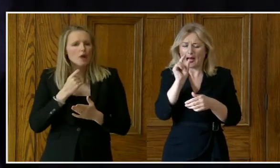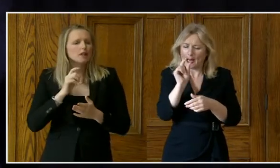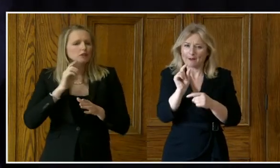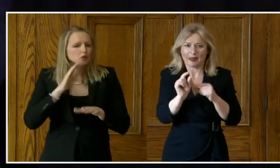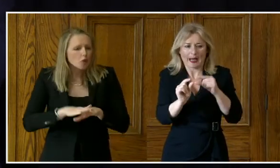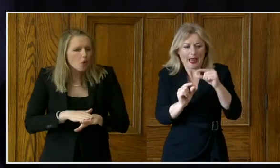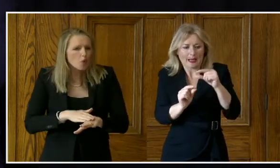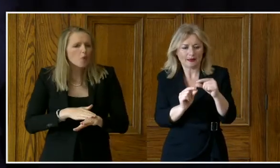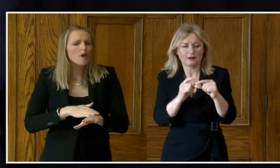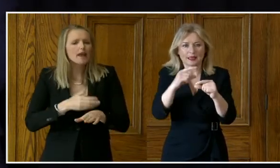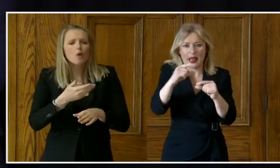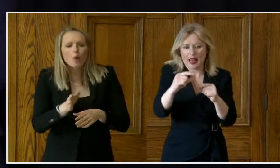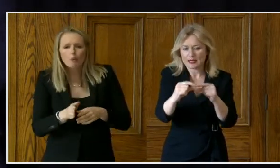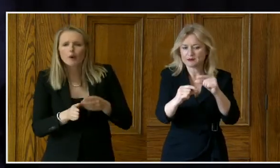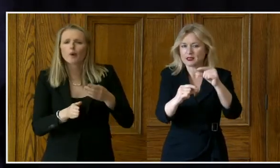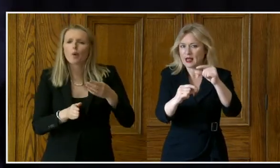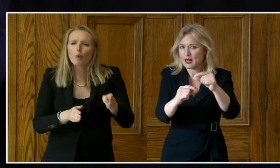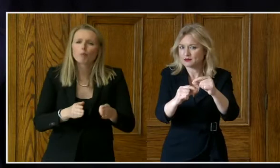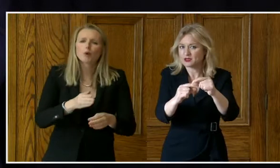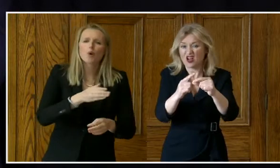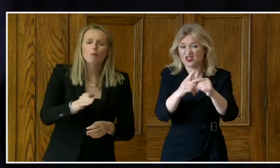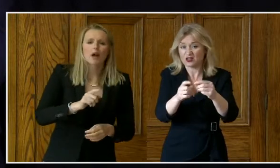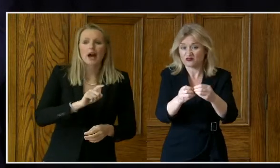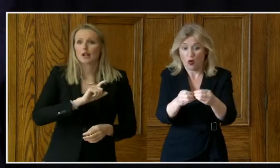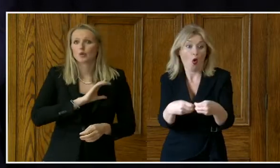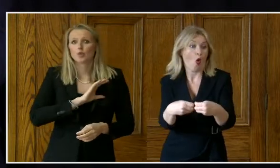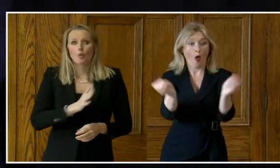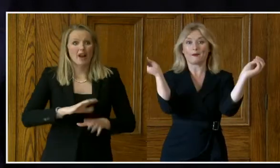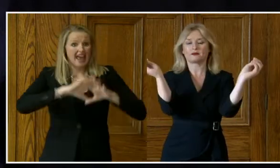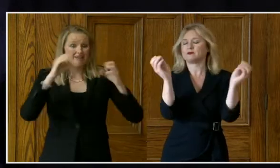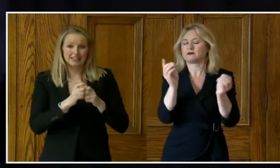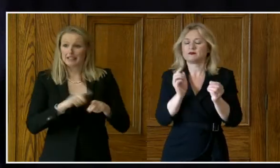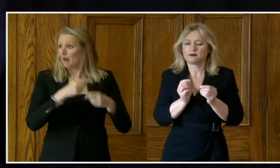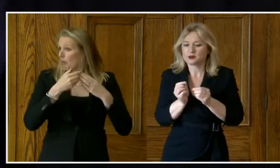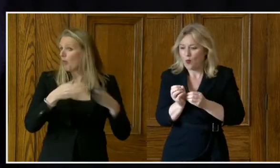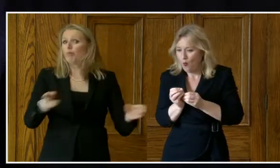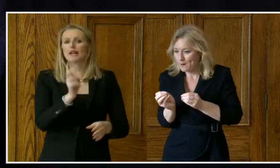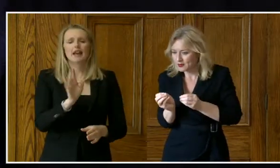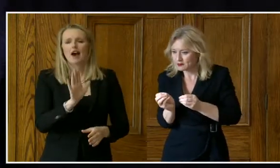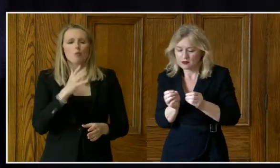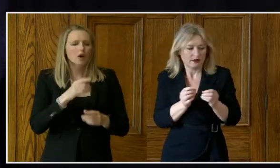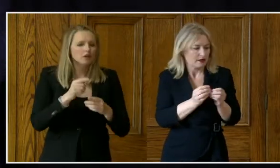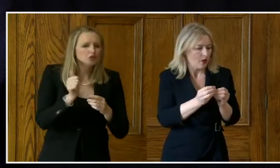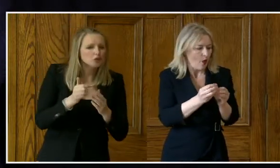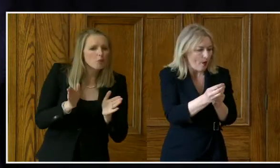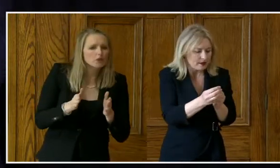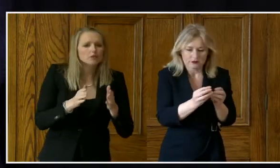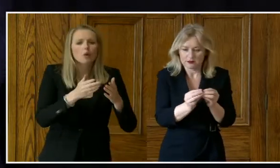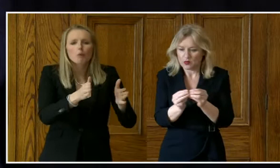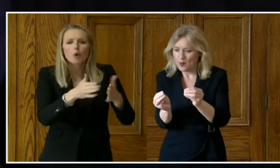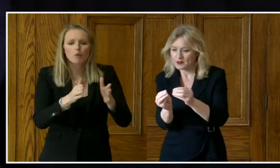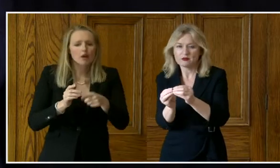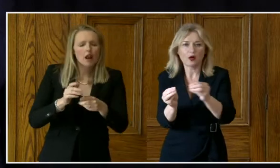response as opposed to have a big bang at some stage. And those things which cause the least risk, without